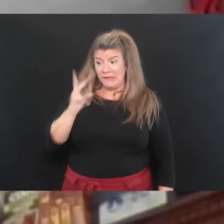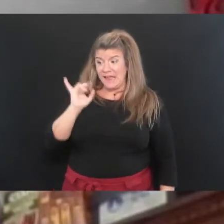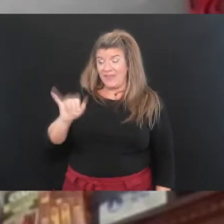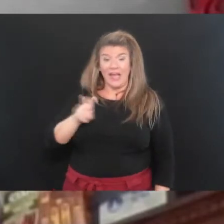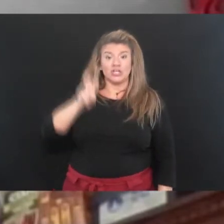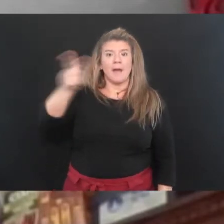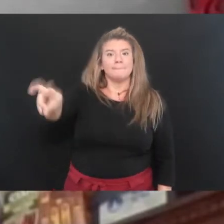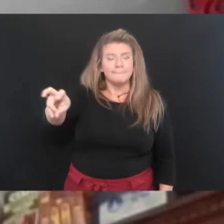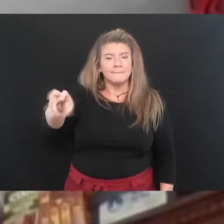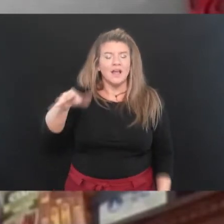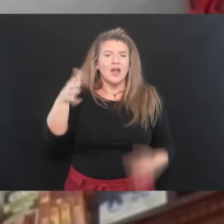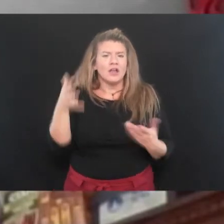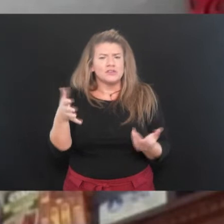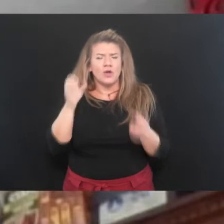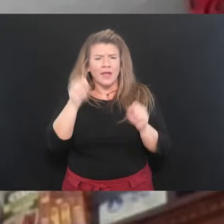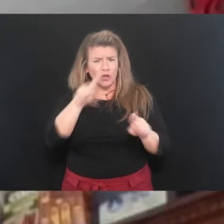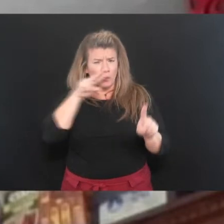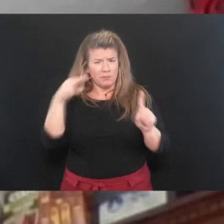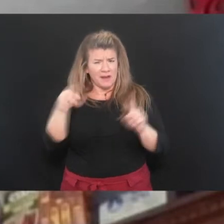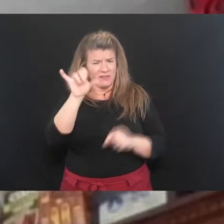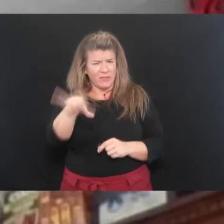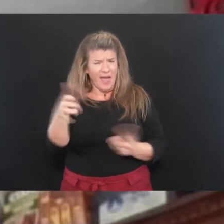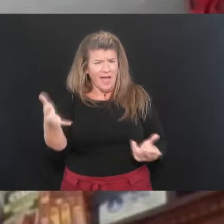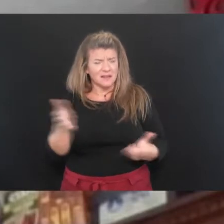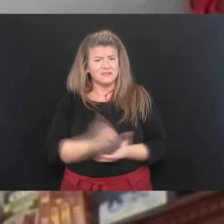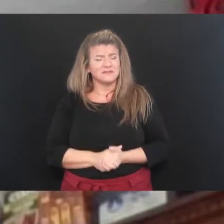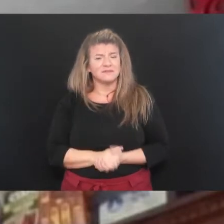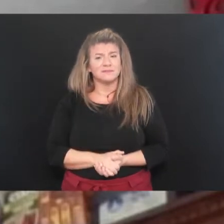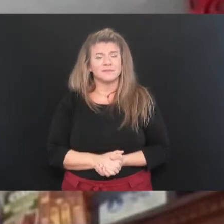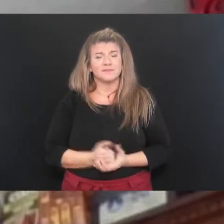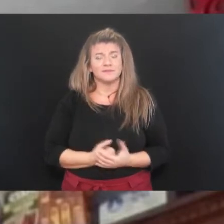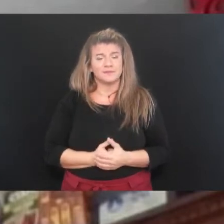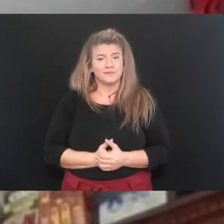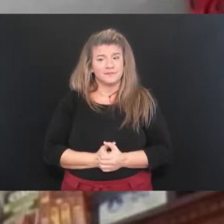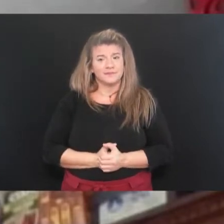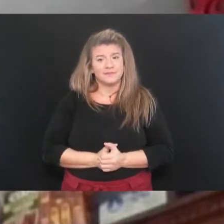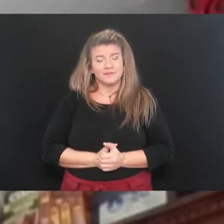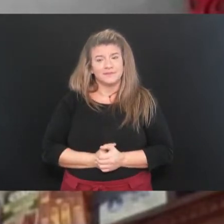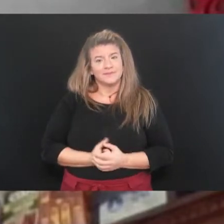we could put that in some perspective. Thanks.